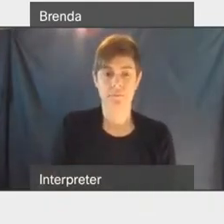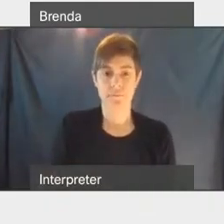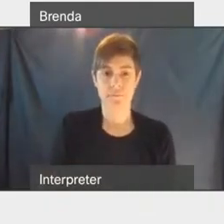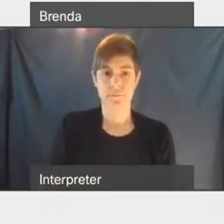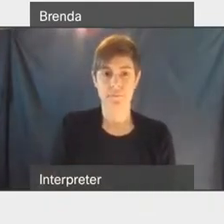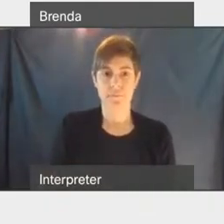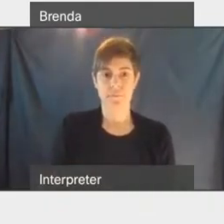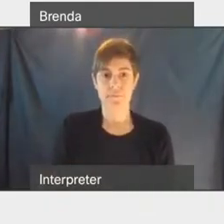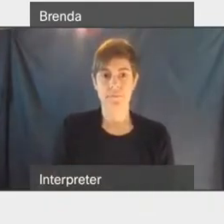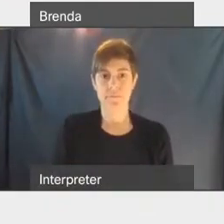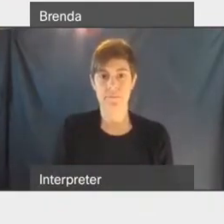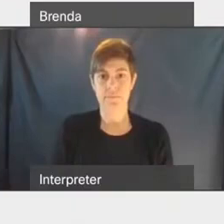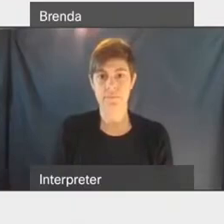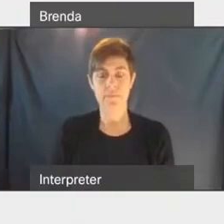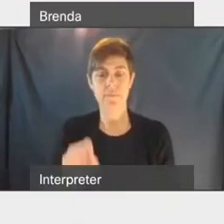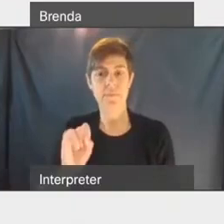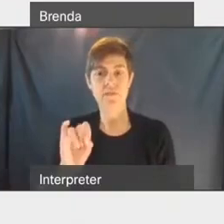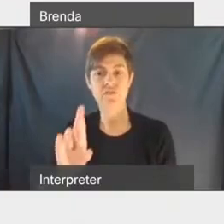name again, please?